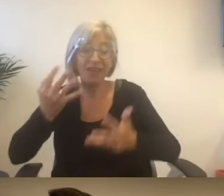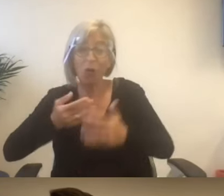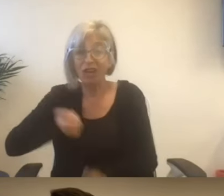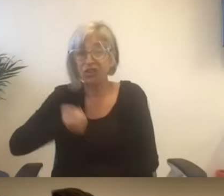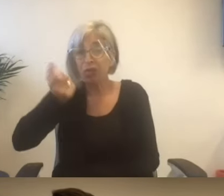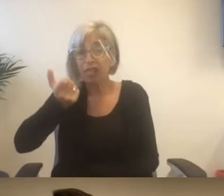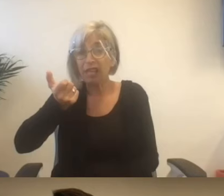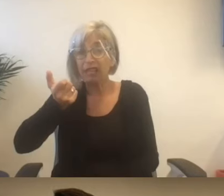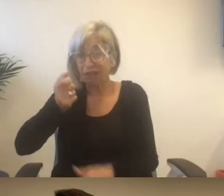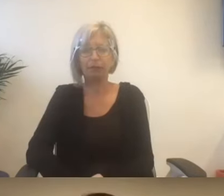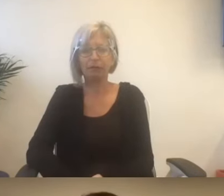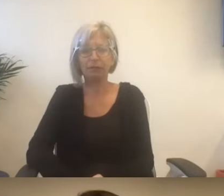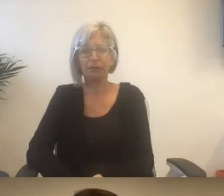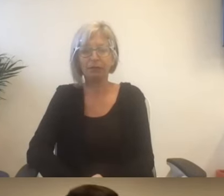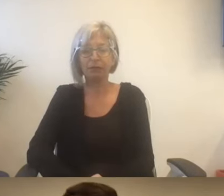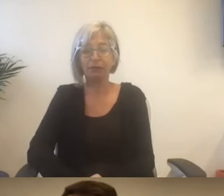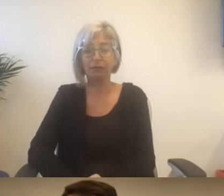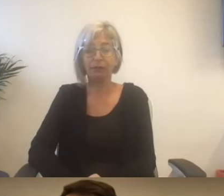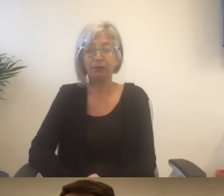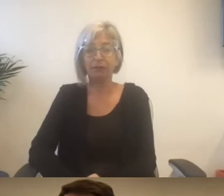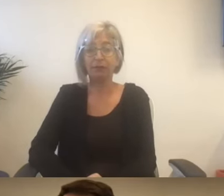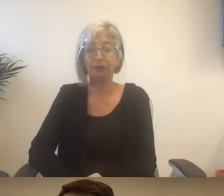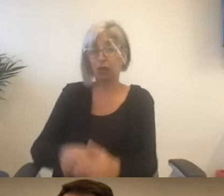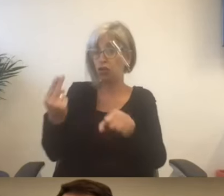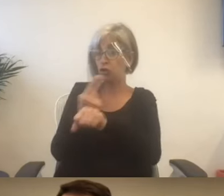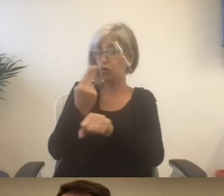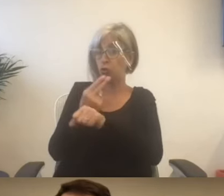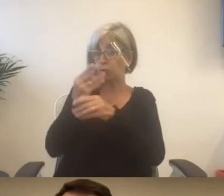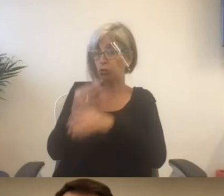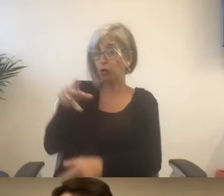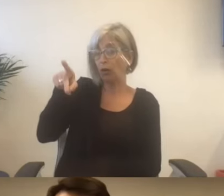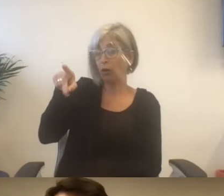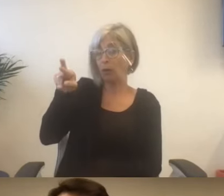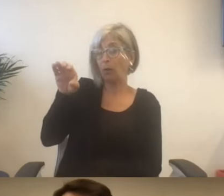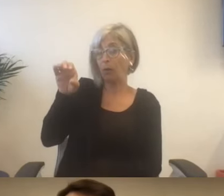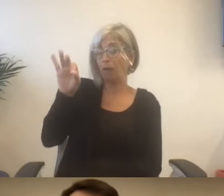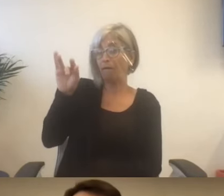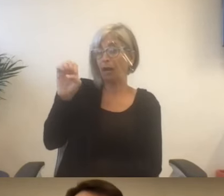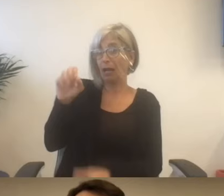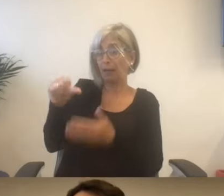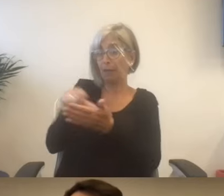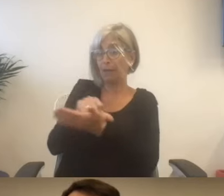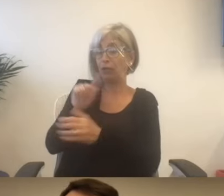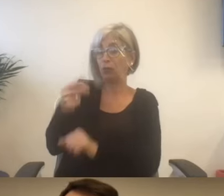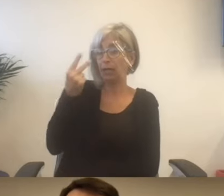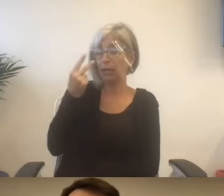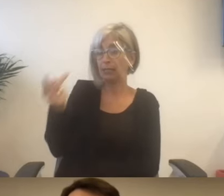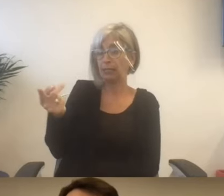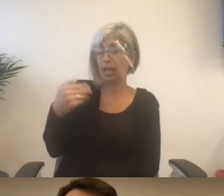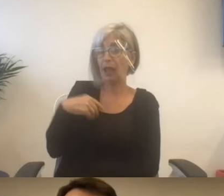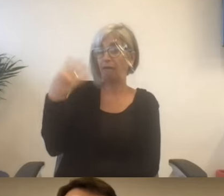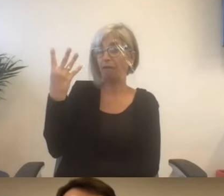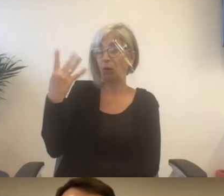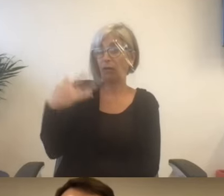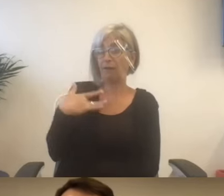delete it, I could as well. If we go to the user profile page, you can see I did have 4 events.